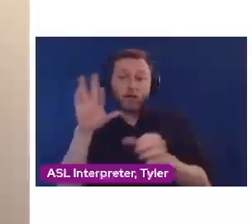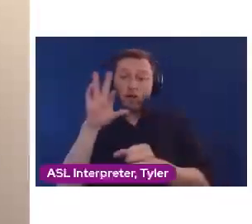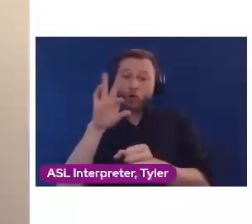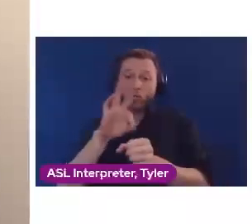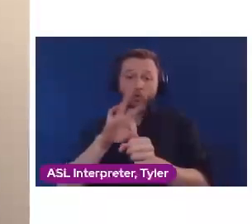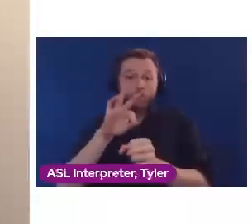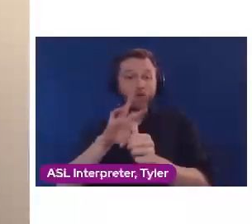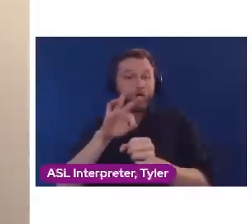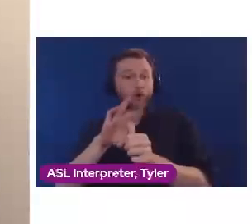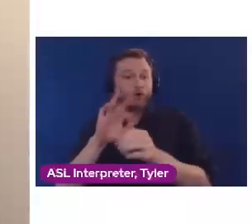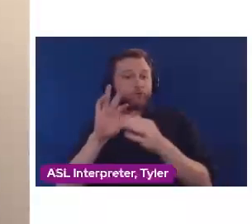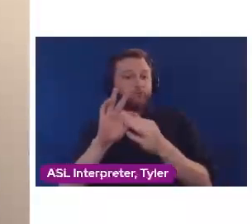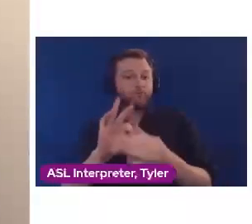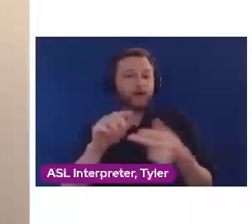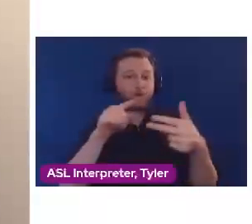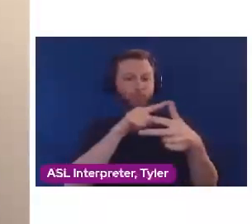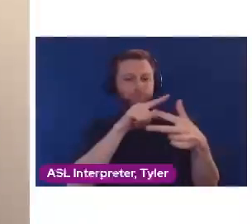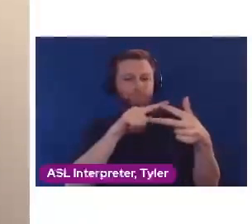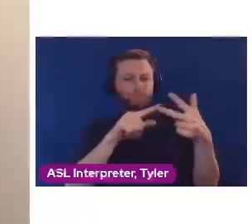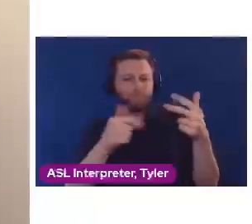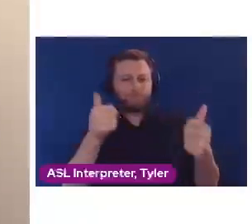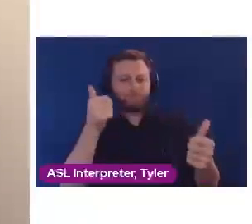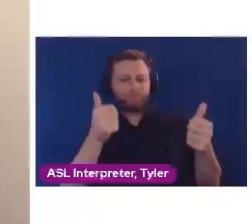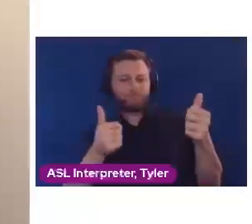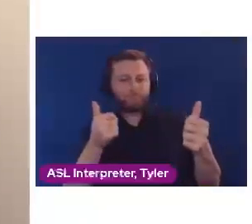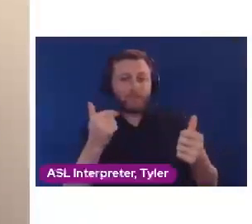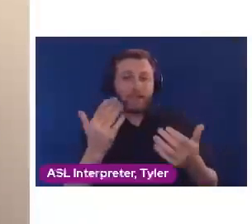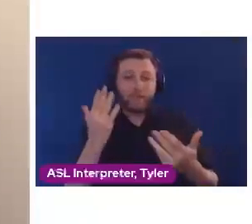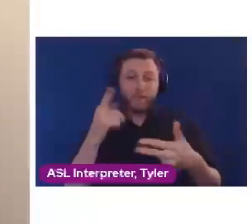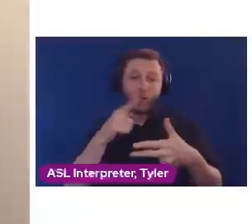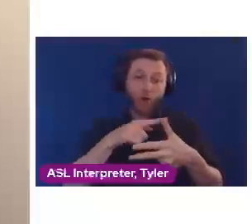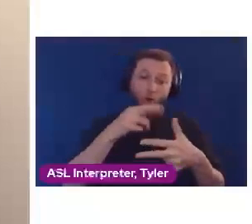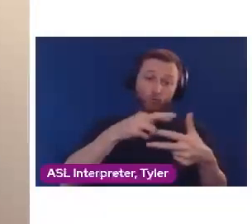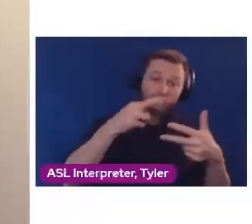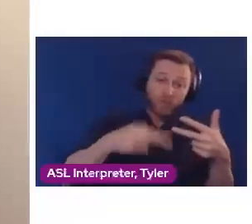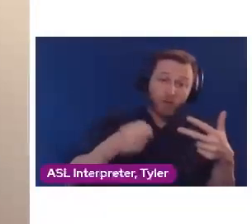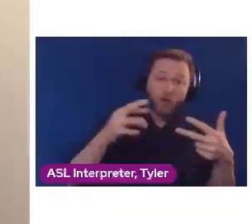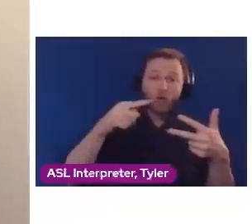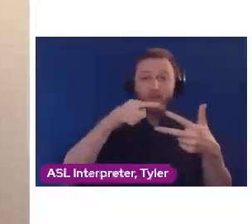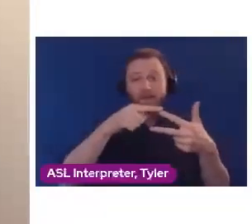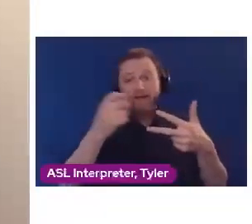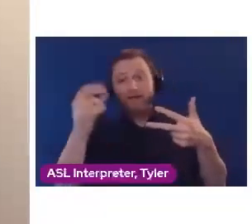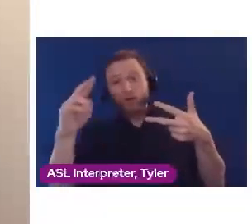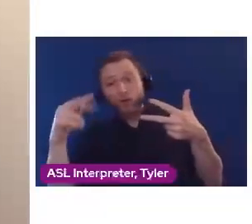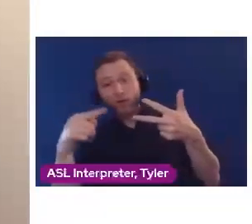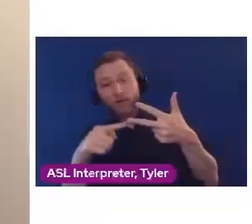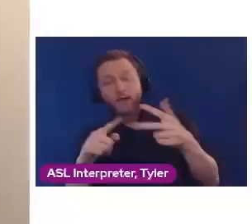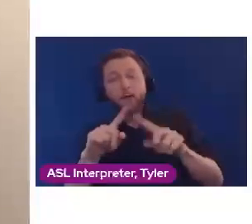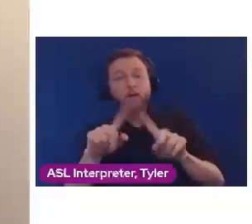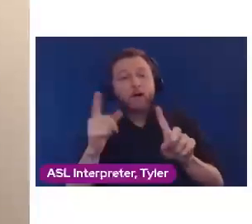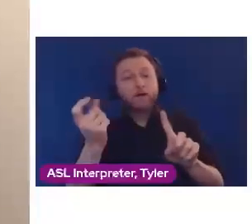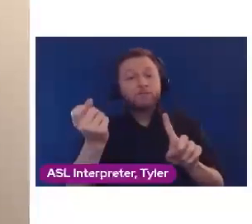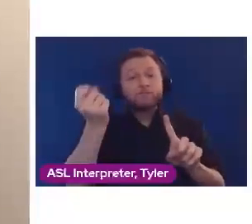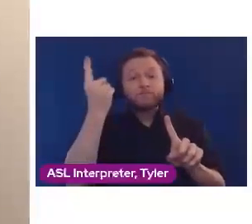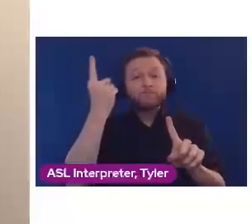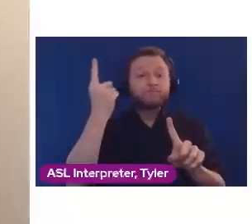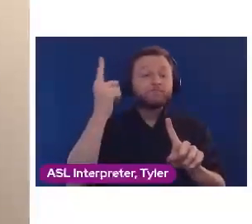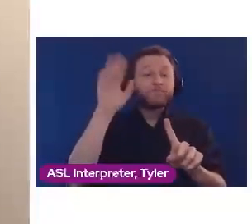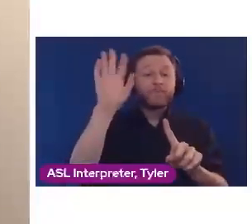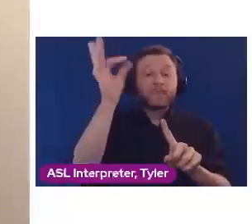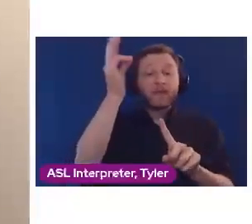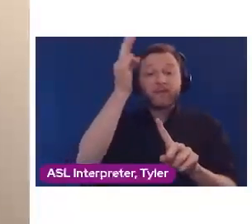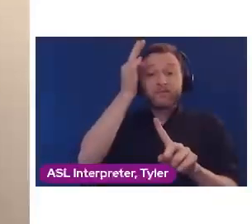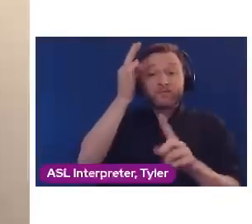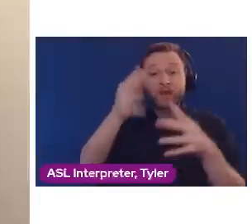status, and that it may have yielded one result or another. but very often they are not respected because